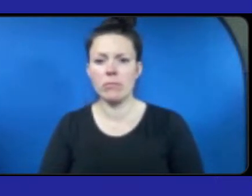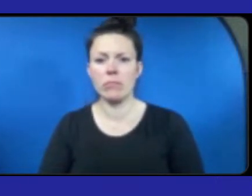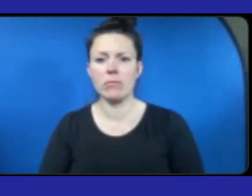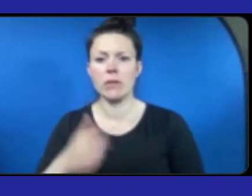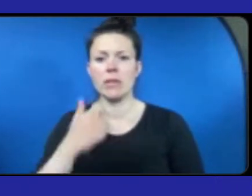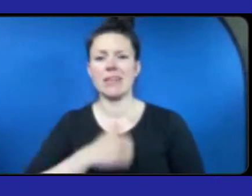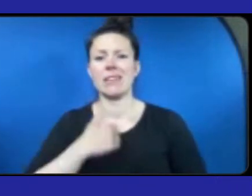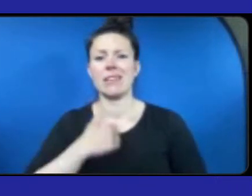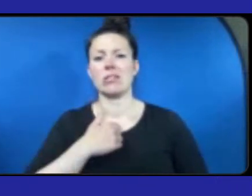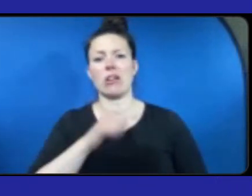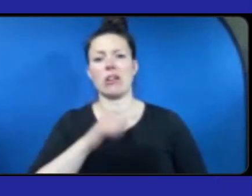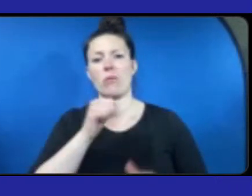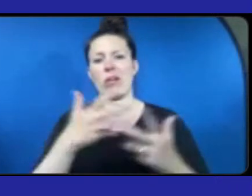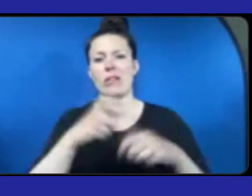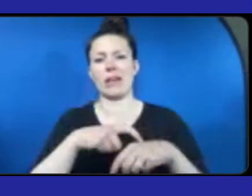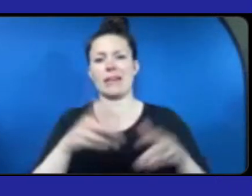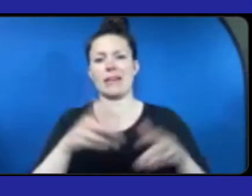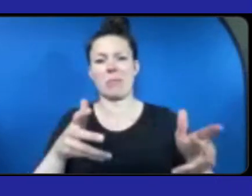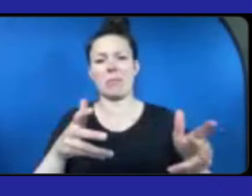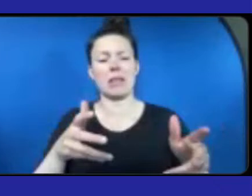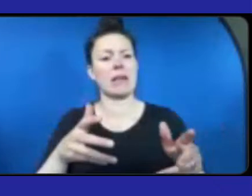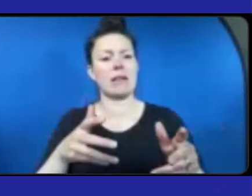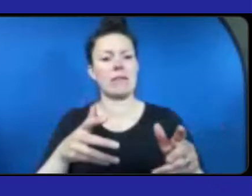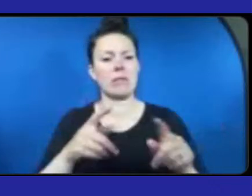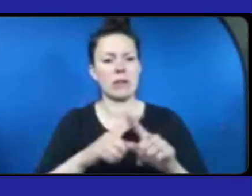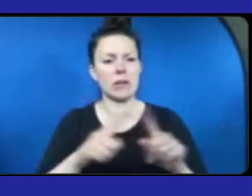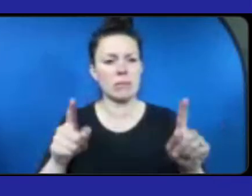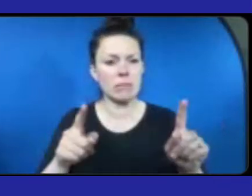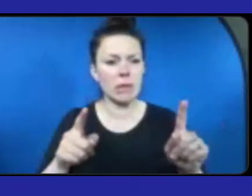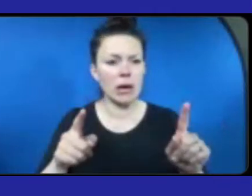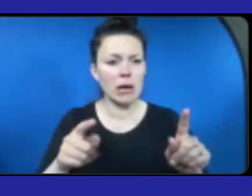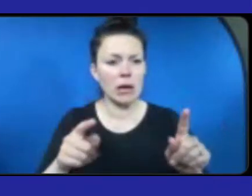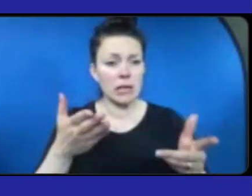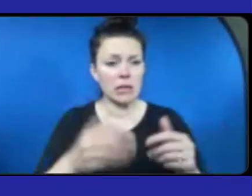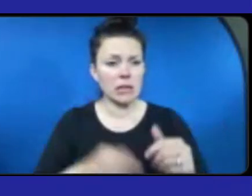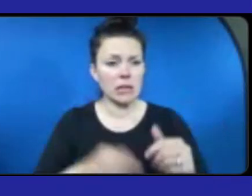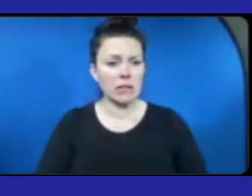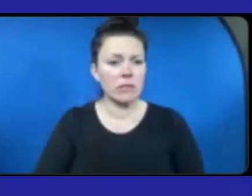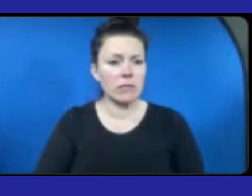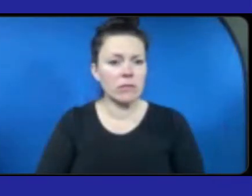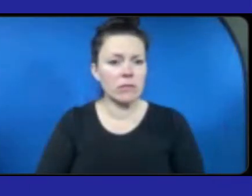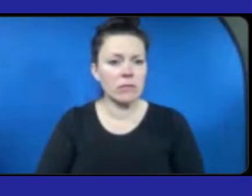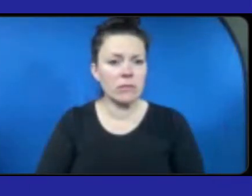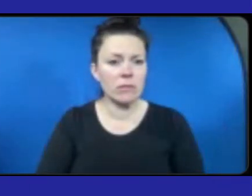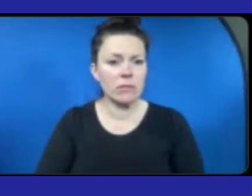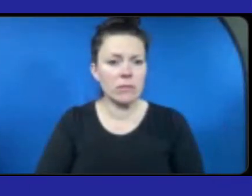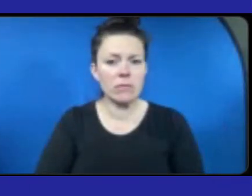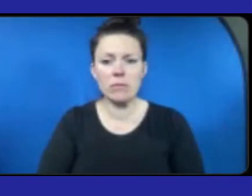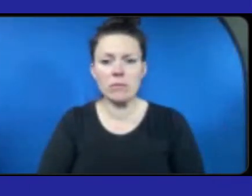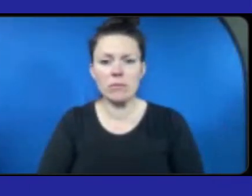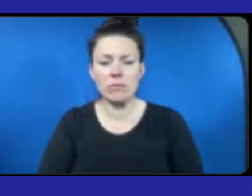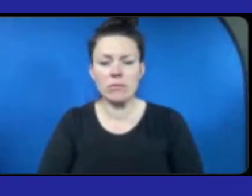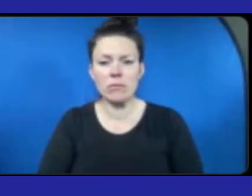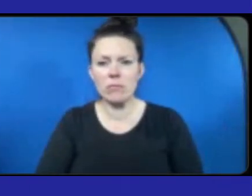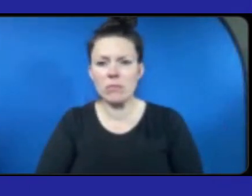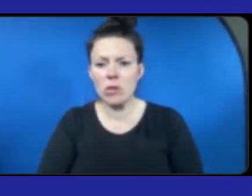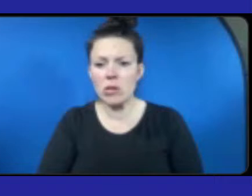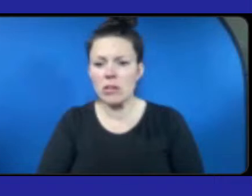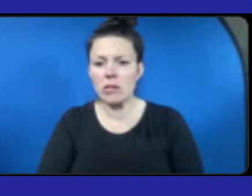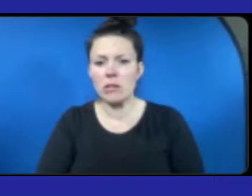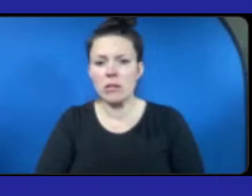of time here, so I apologize. But if nursing can give their report, thank you. Dr. Calamia, before